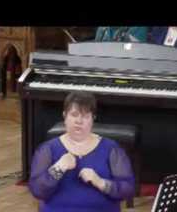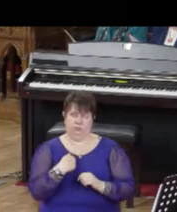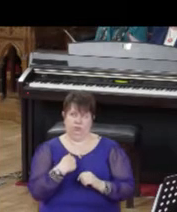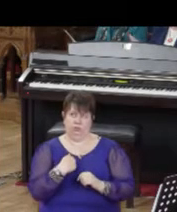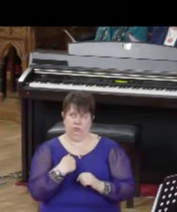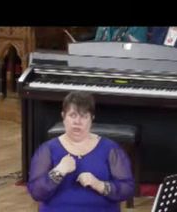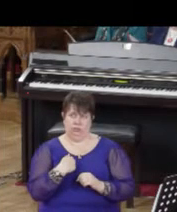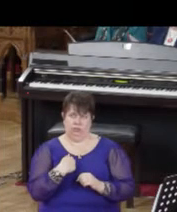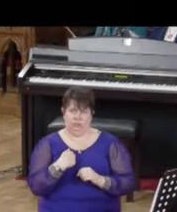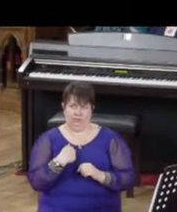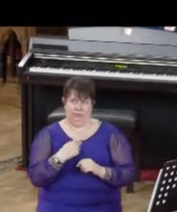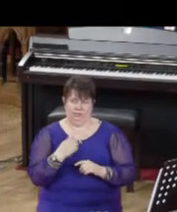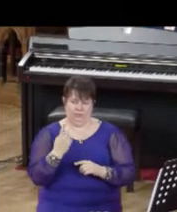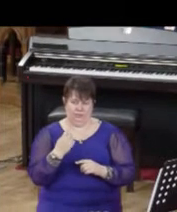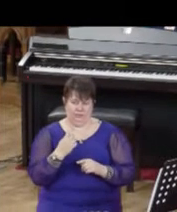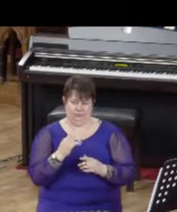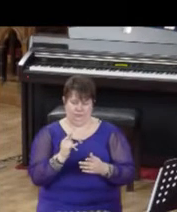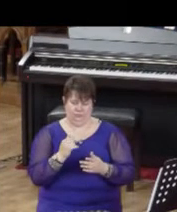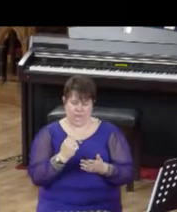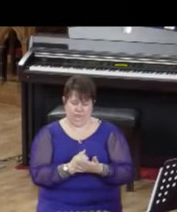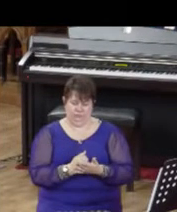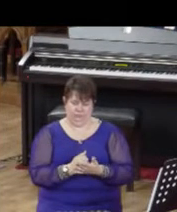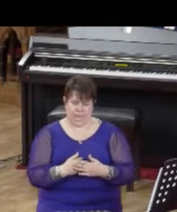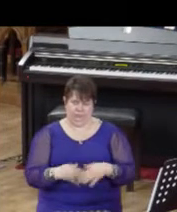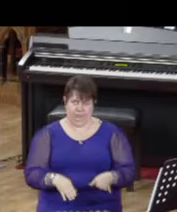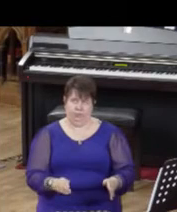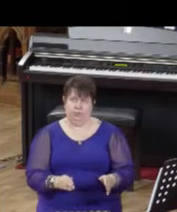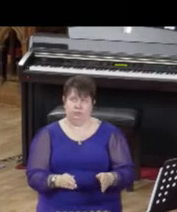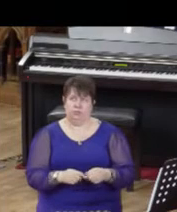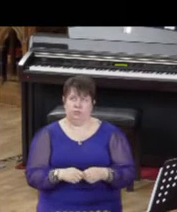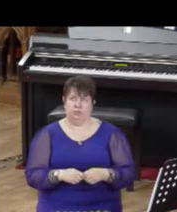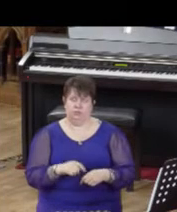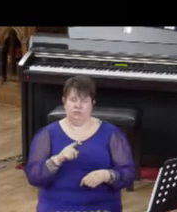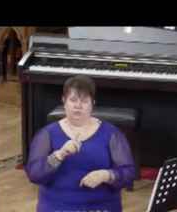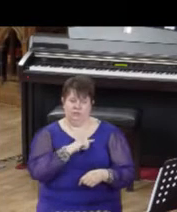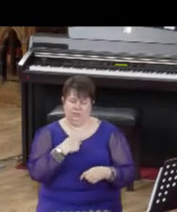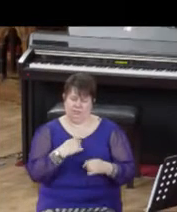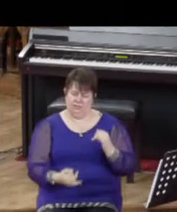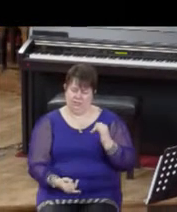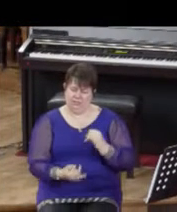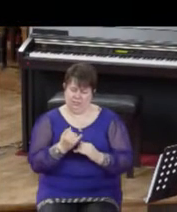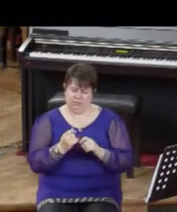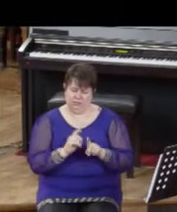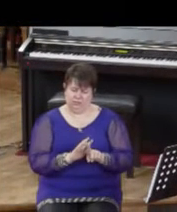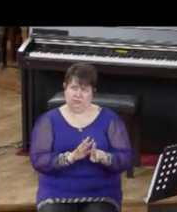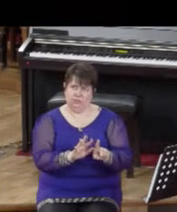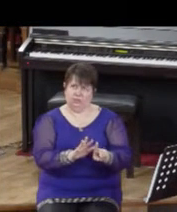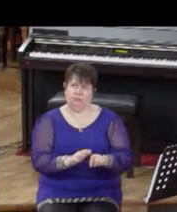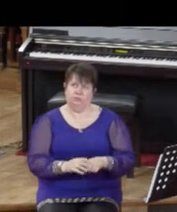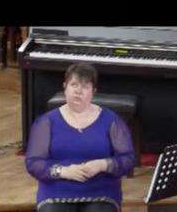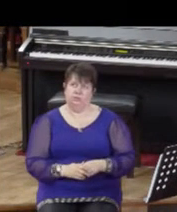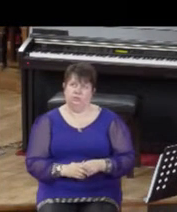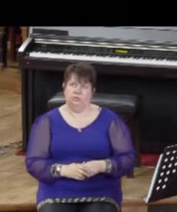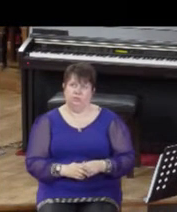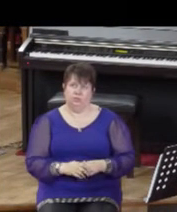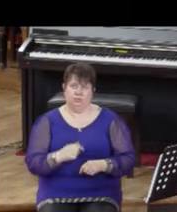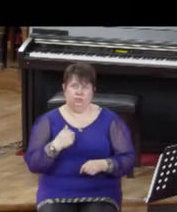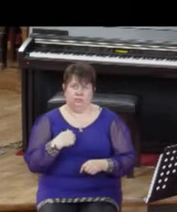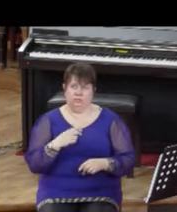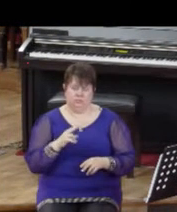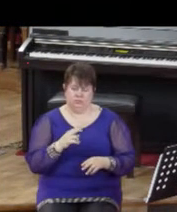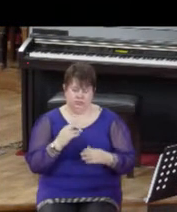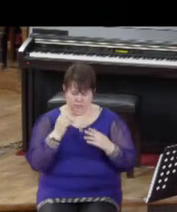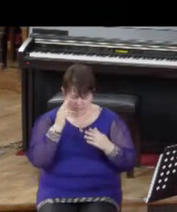to one abnormally born. For I am the least of the apostles, and do not even deserve